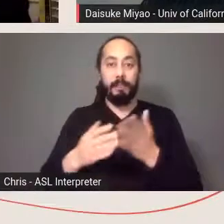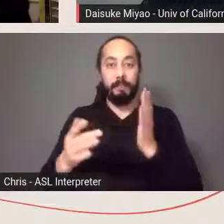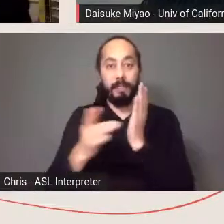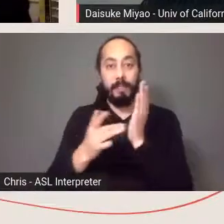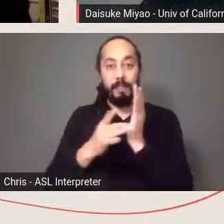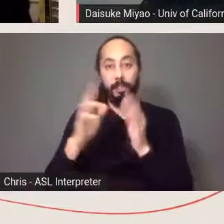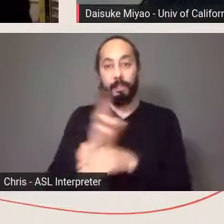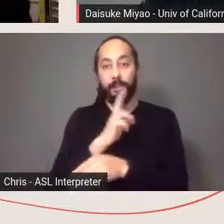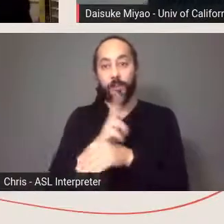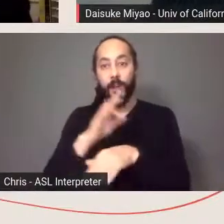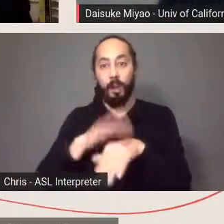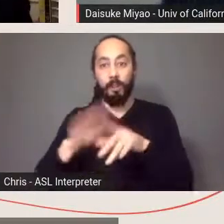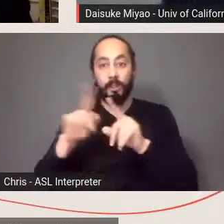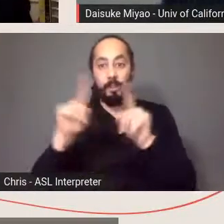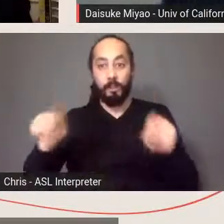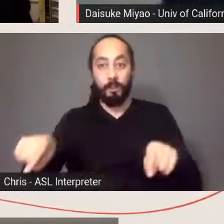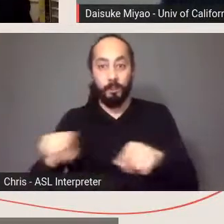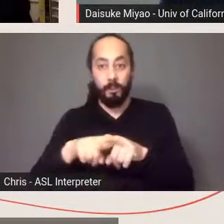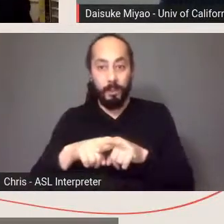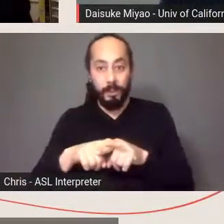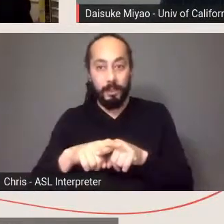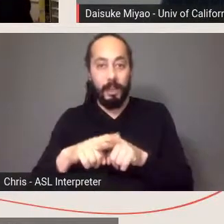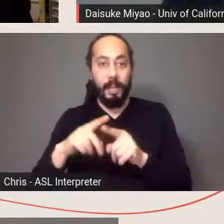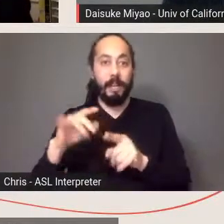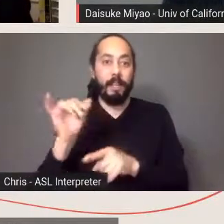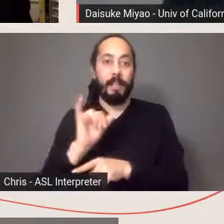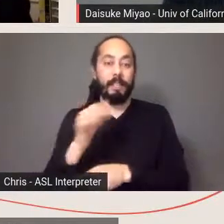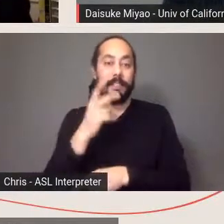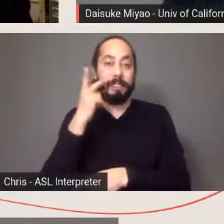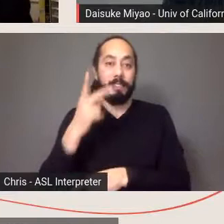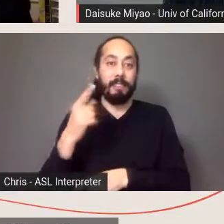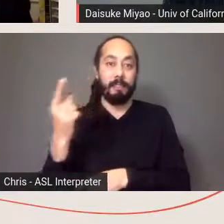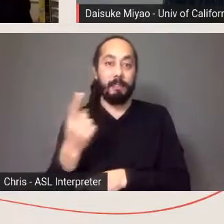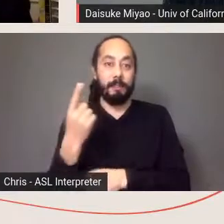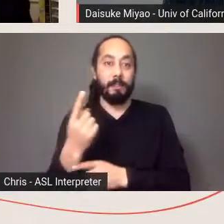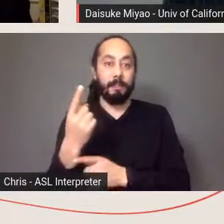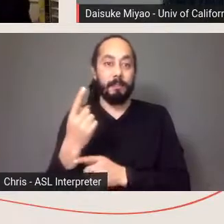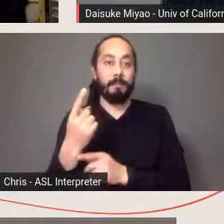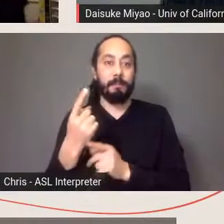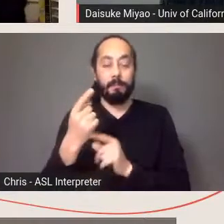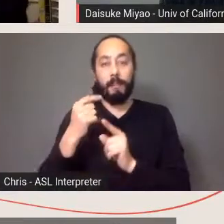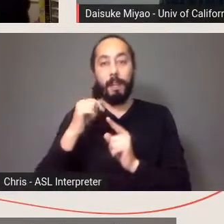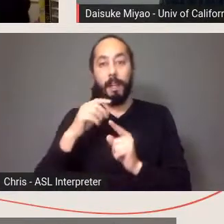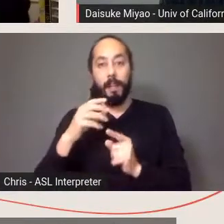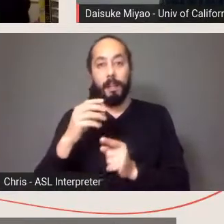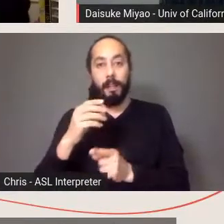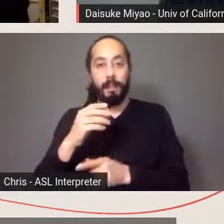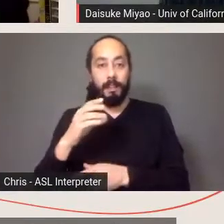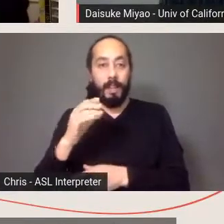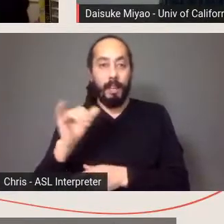screen. Like seeing something like the,